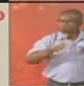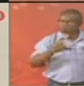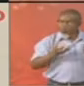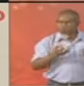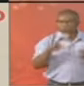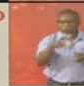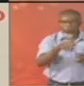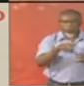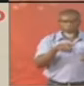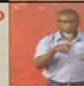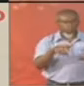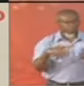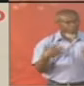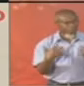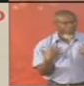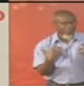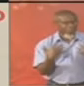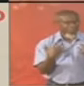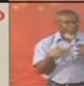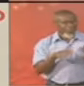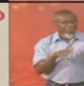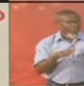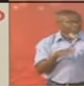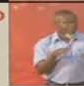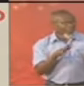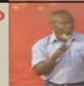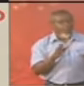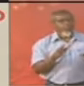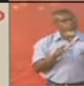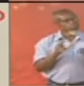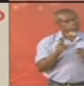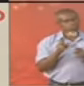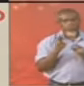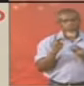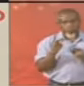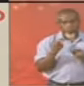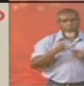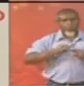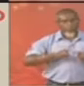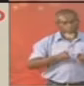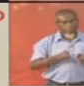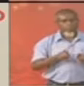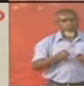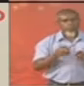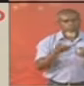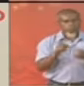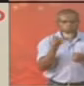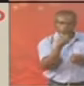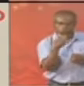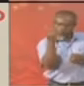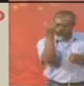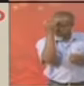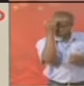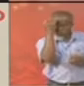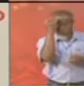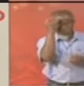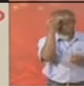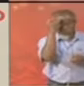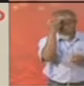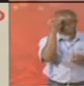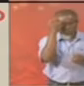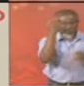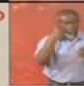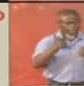sense of dread or anxiety, what we do want them to walk around with is a sense of purpose and a sense of protection,